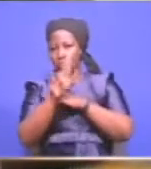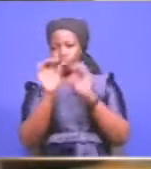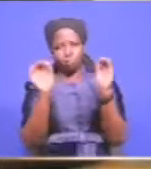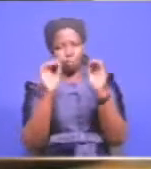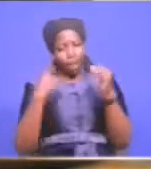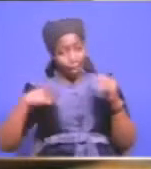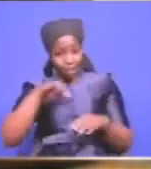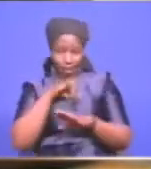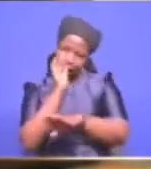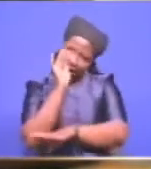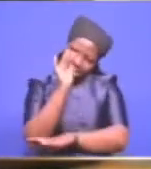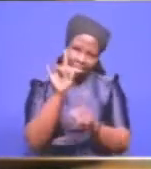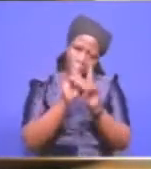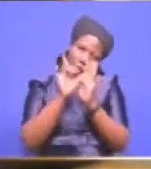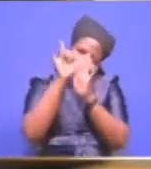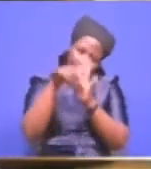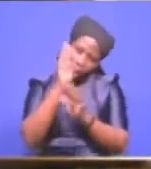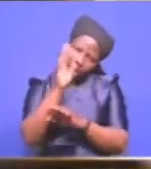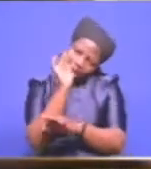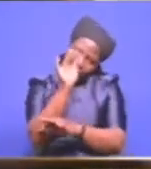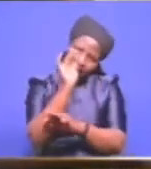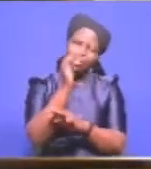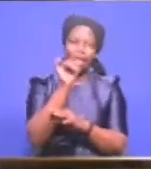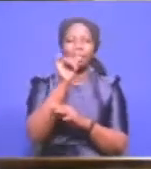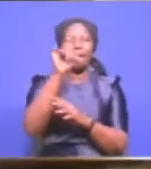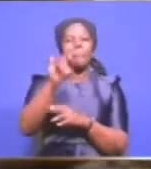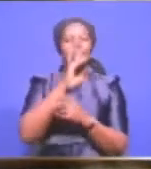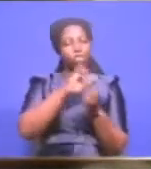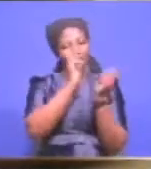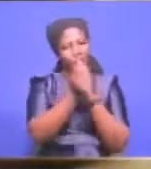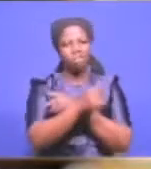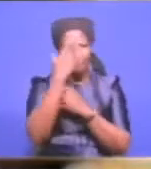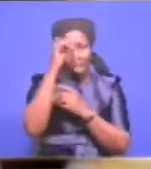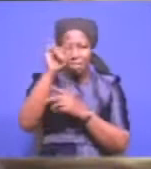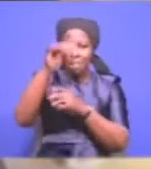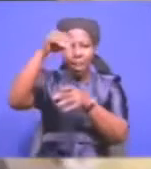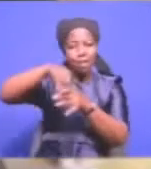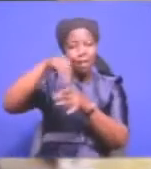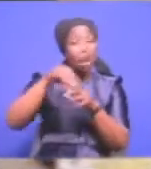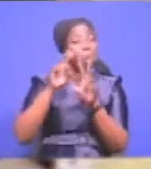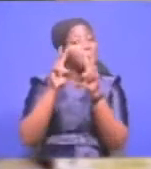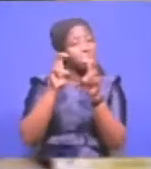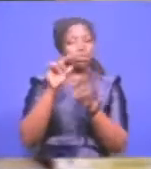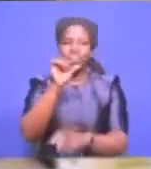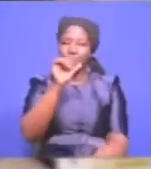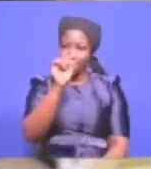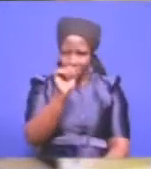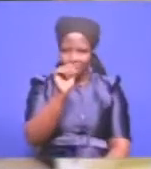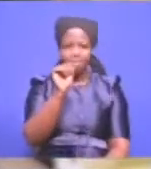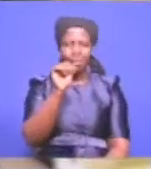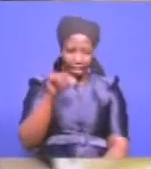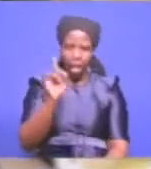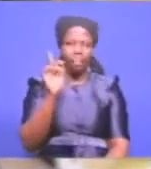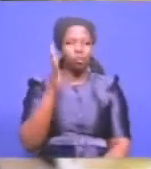appealing later on, that this be reviewed. However, we want to say that this is an internal issue. The GS is